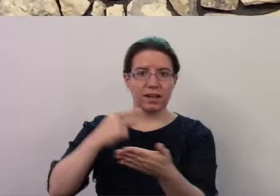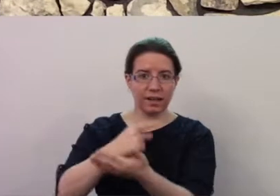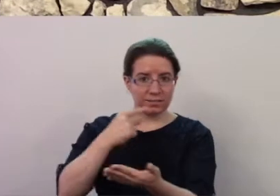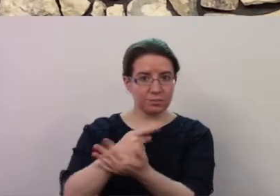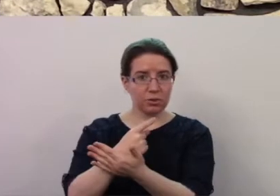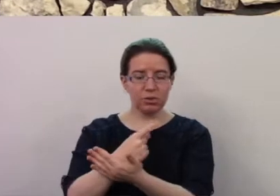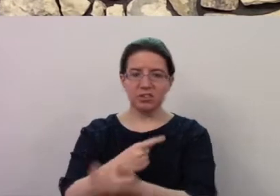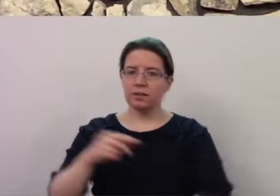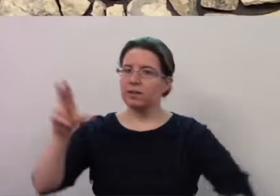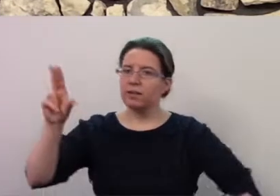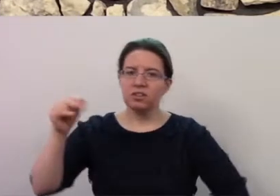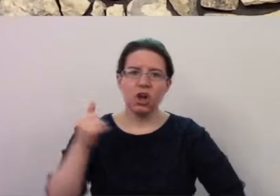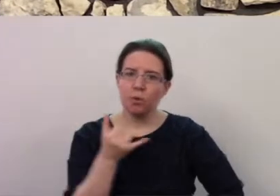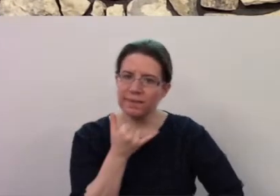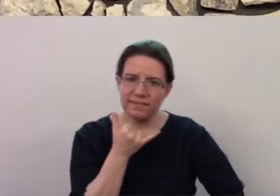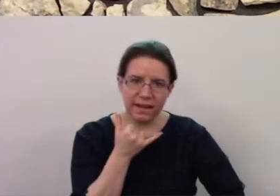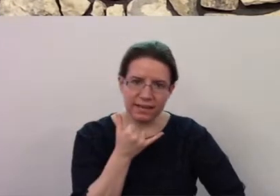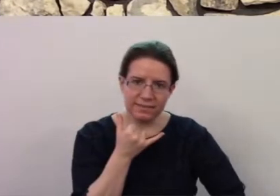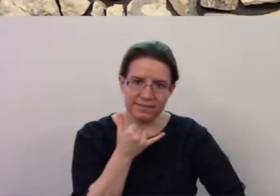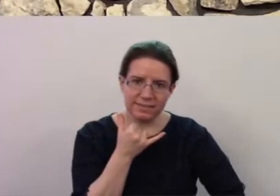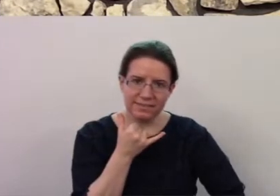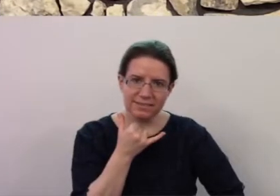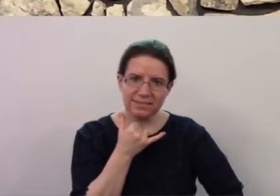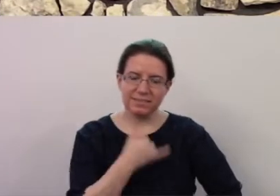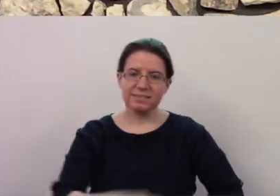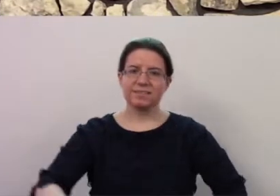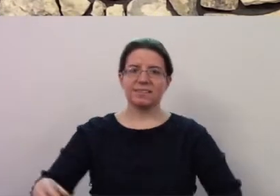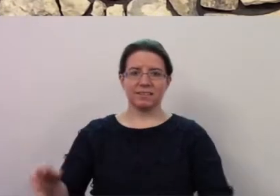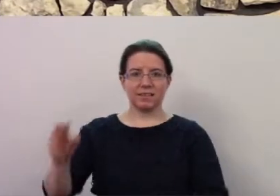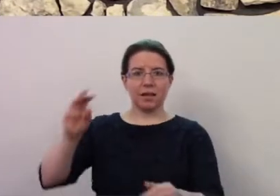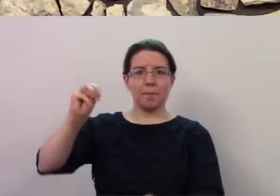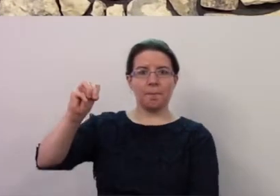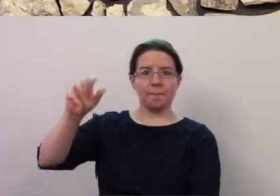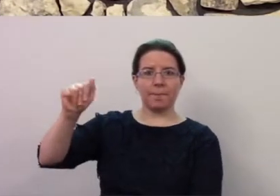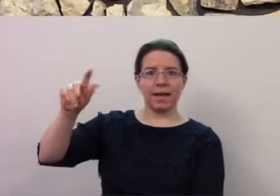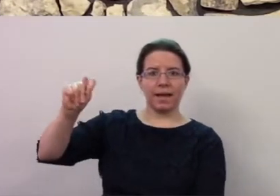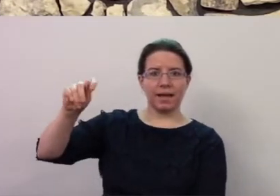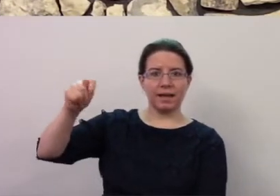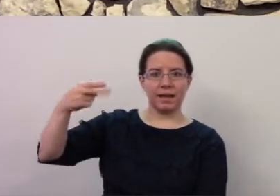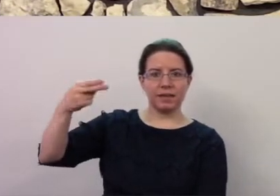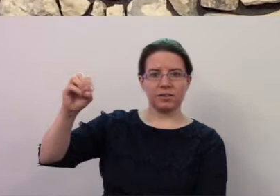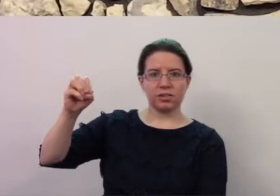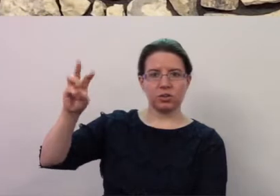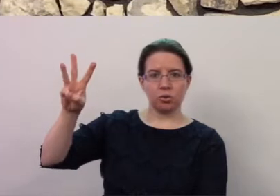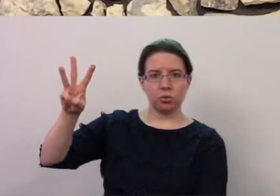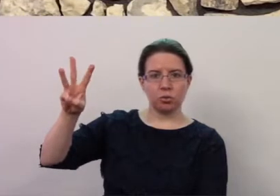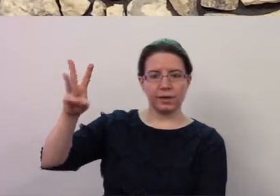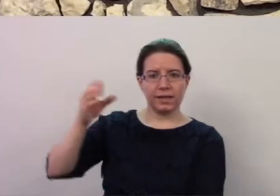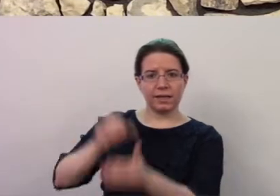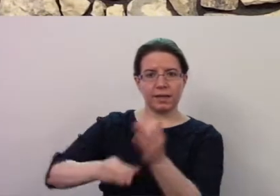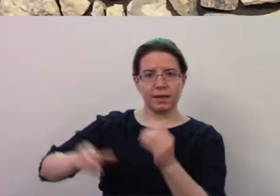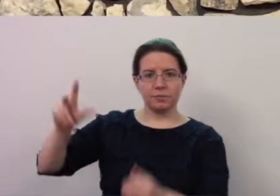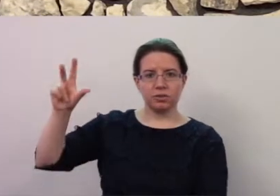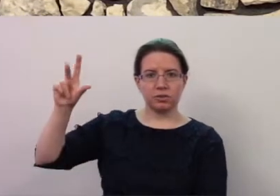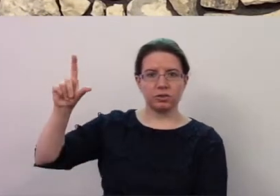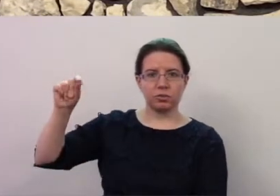gospel, amen, the way they did. Hallelujah. Right. They were fulfilling Matthew 28:19